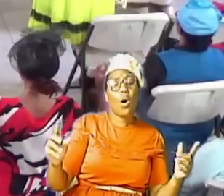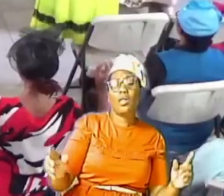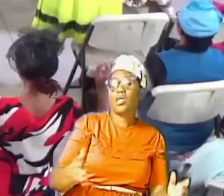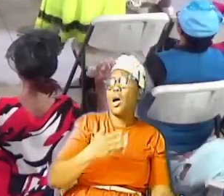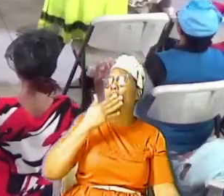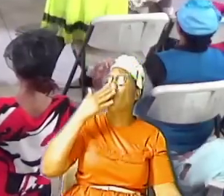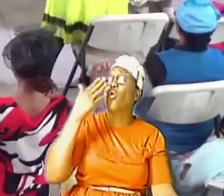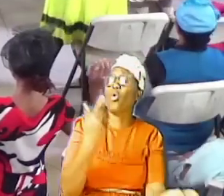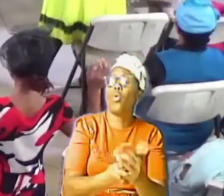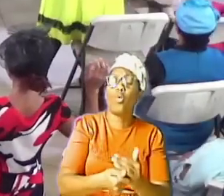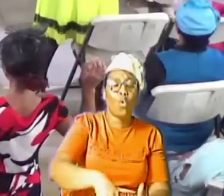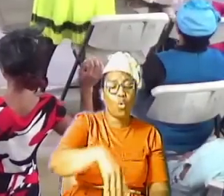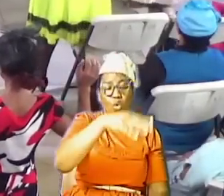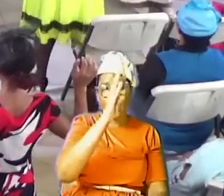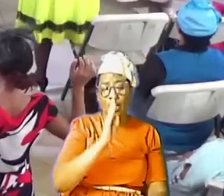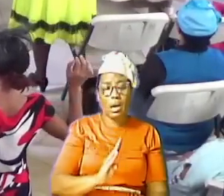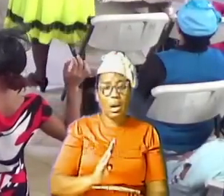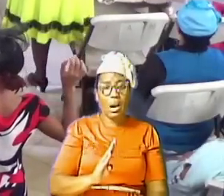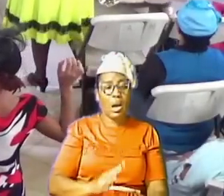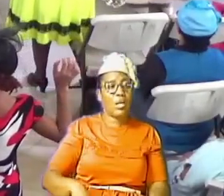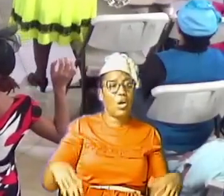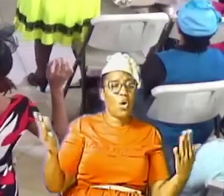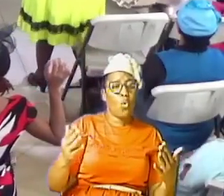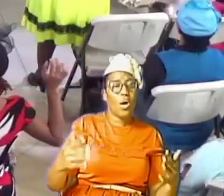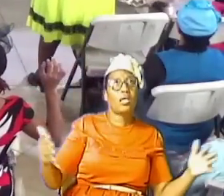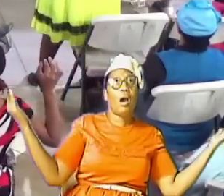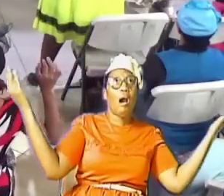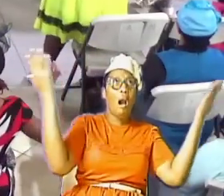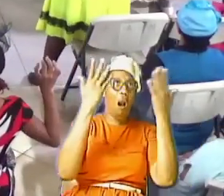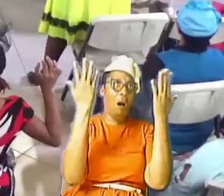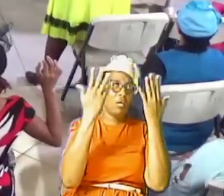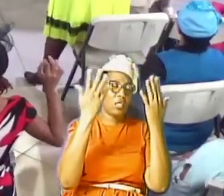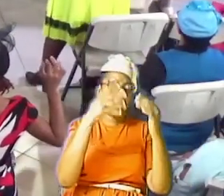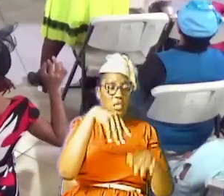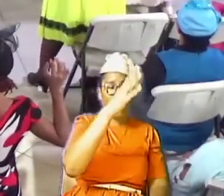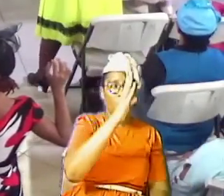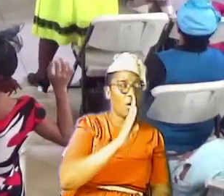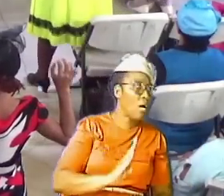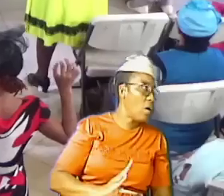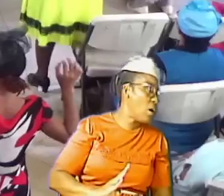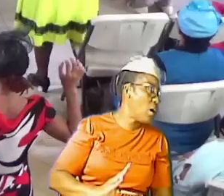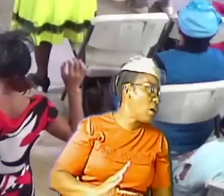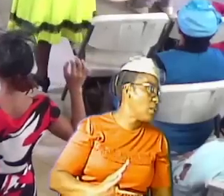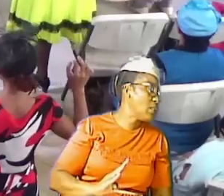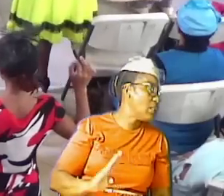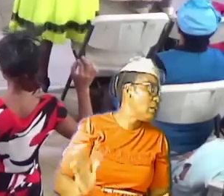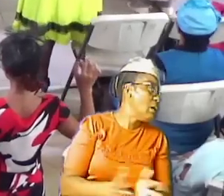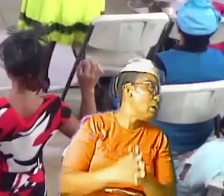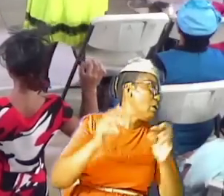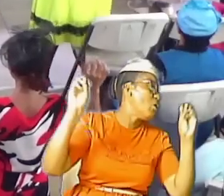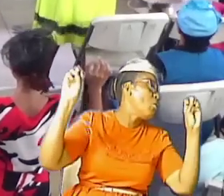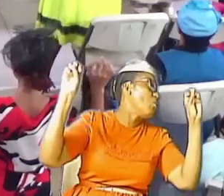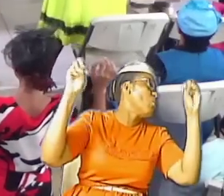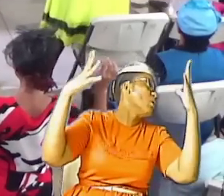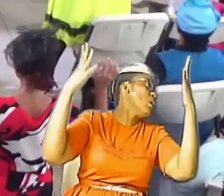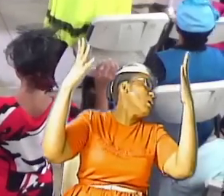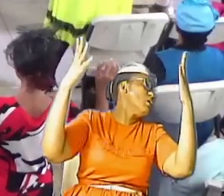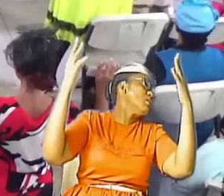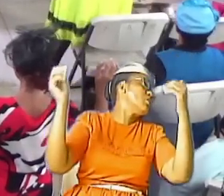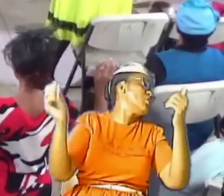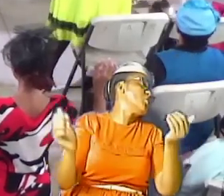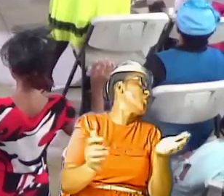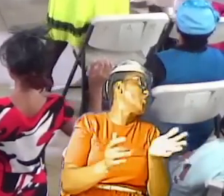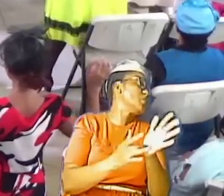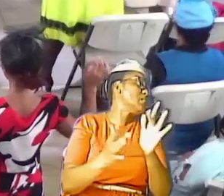great God. What an awesome God. Hallelujah.